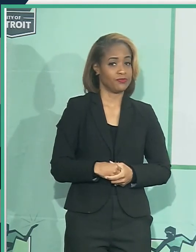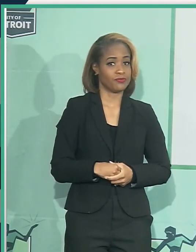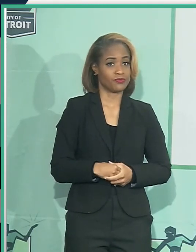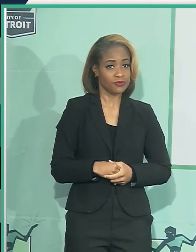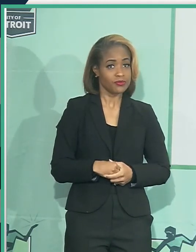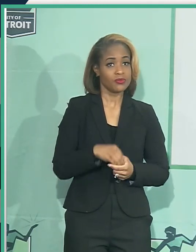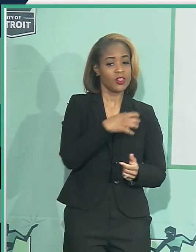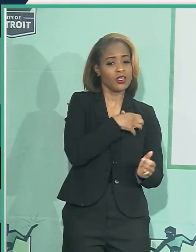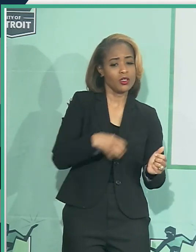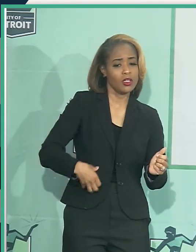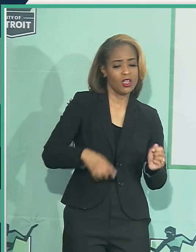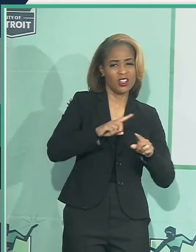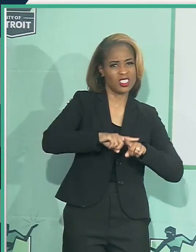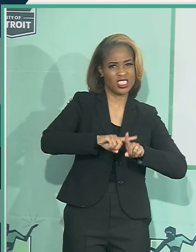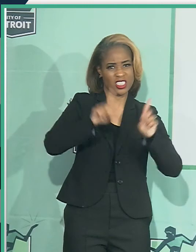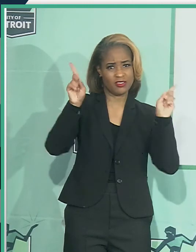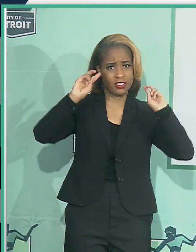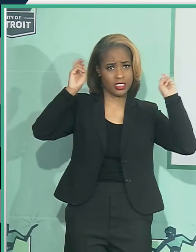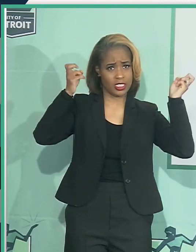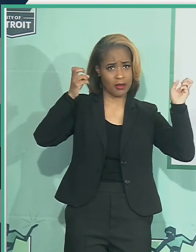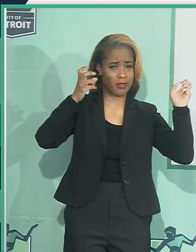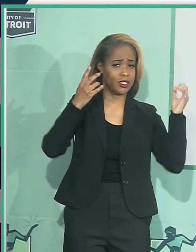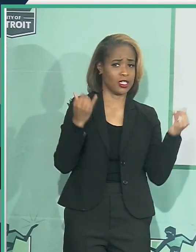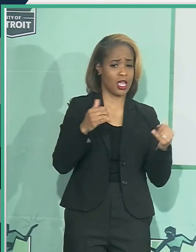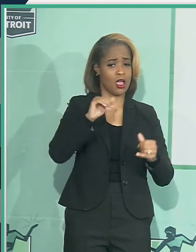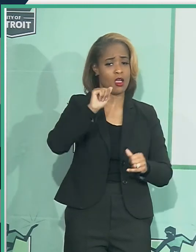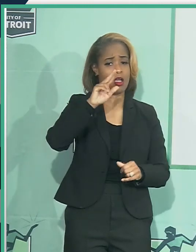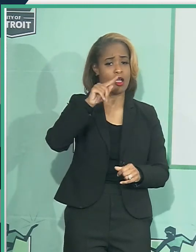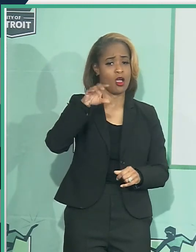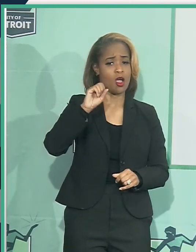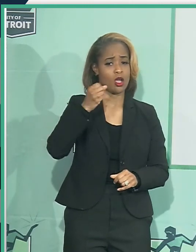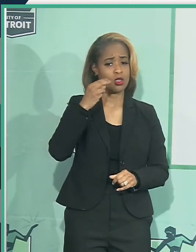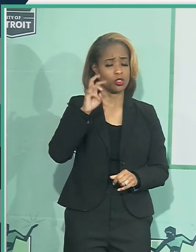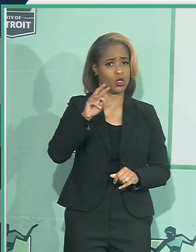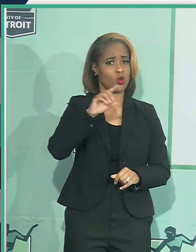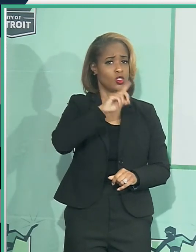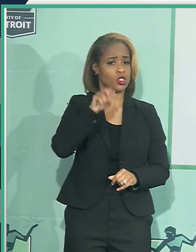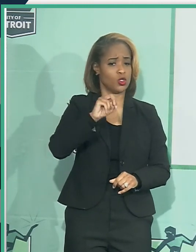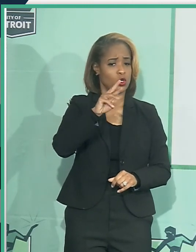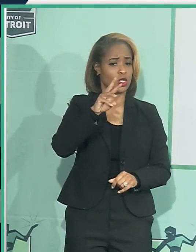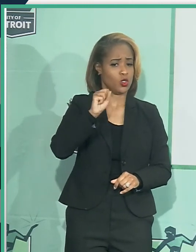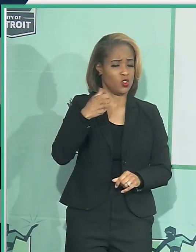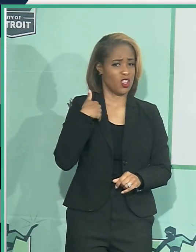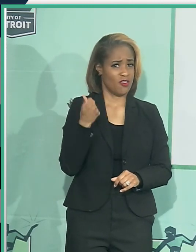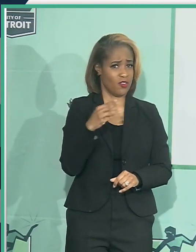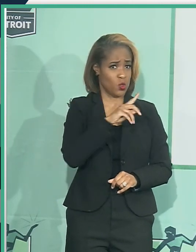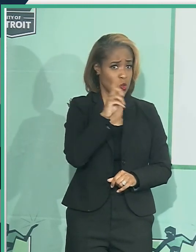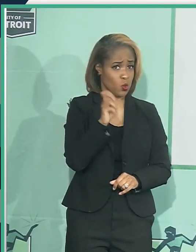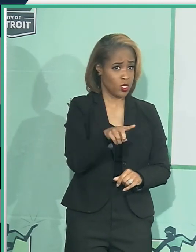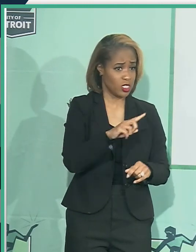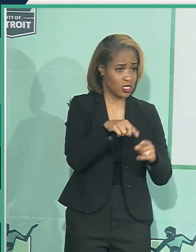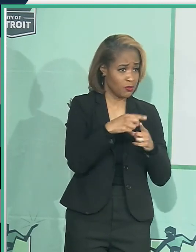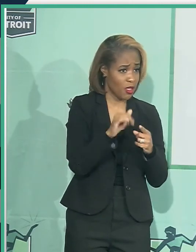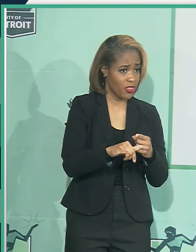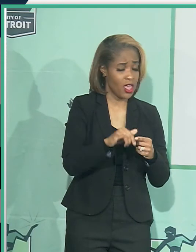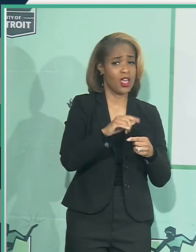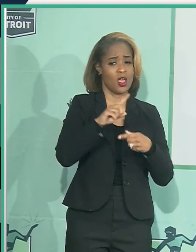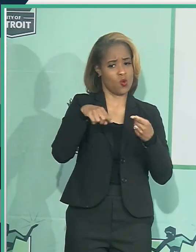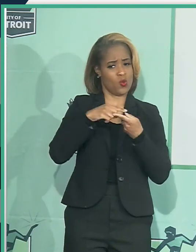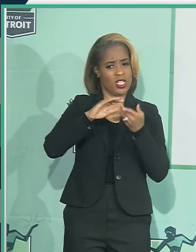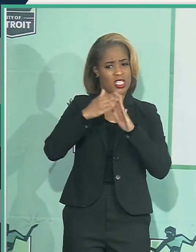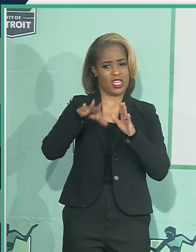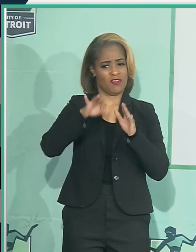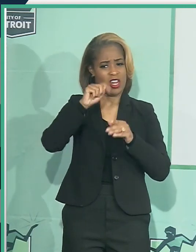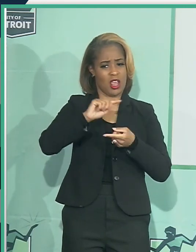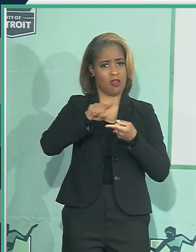Okay, Mayor, on a different topic, the auto show, Detroit News has got a few questions. I want to know when the city found out about the change